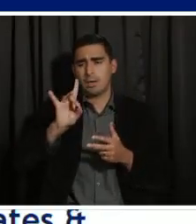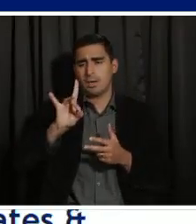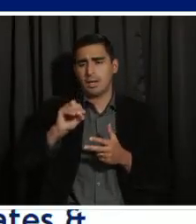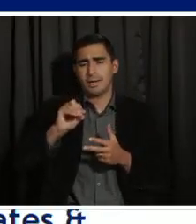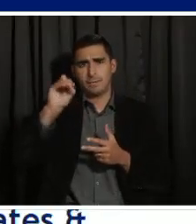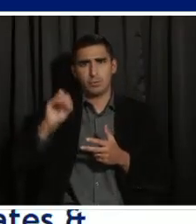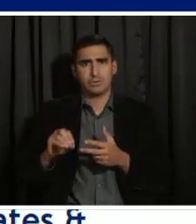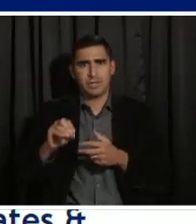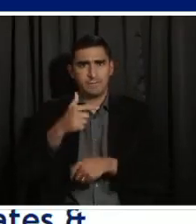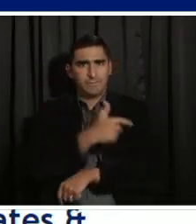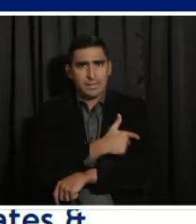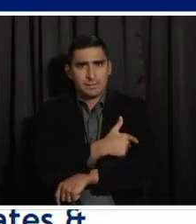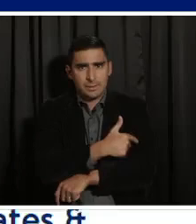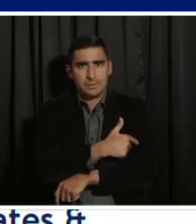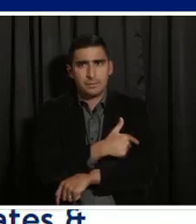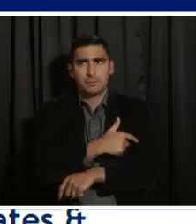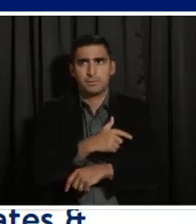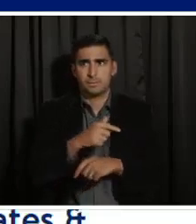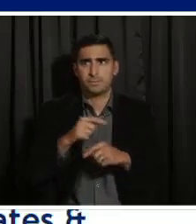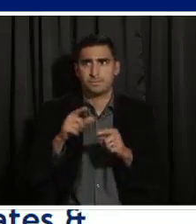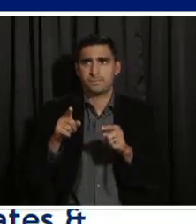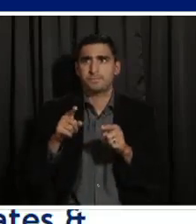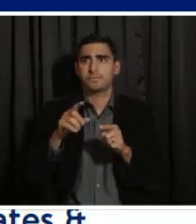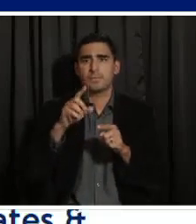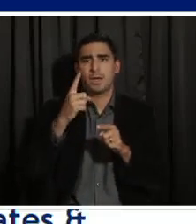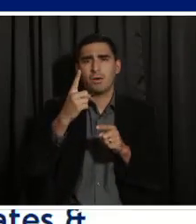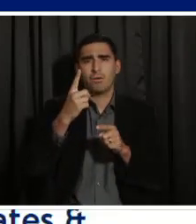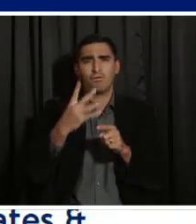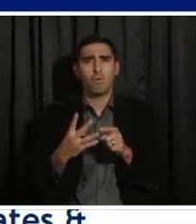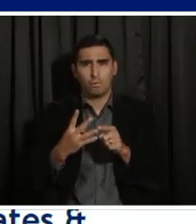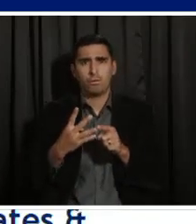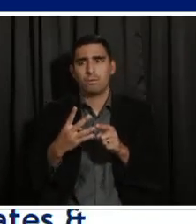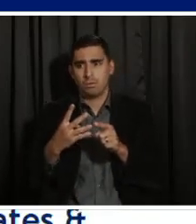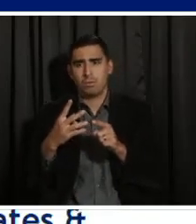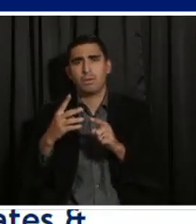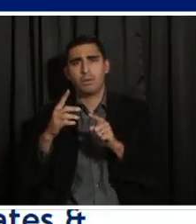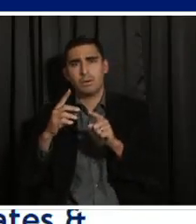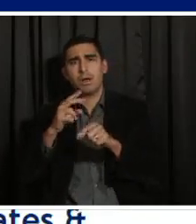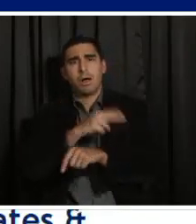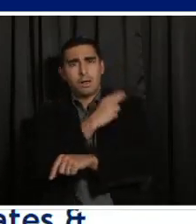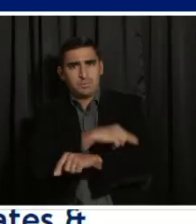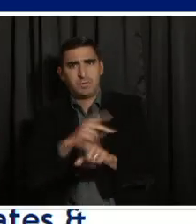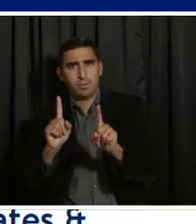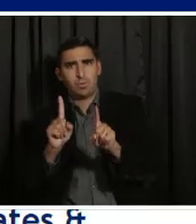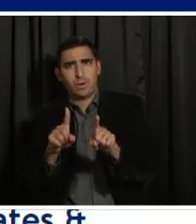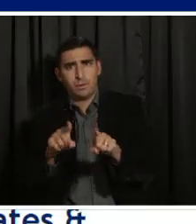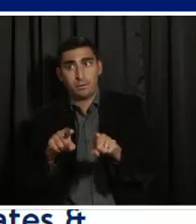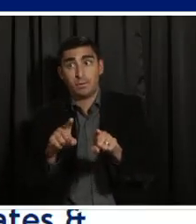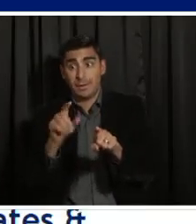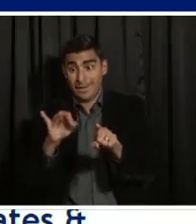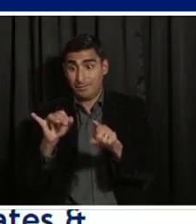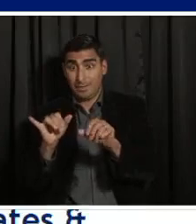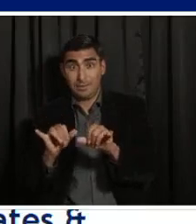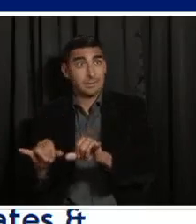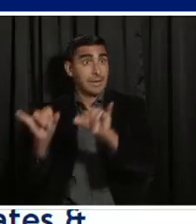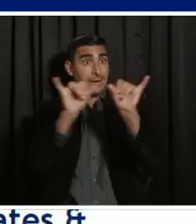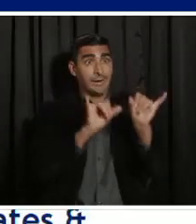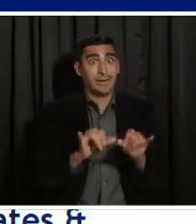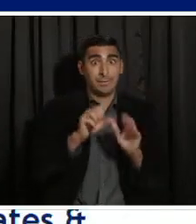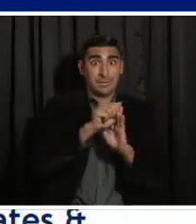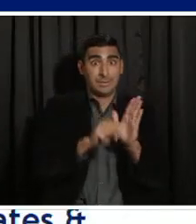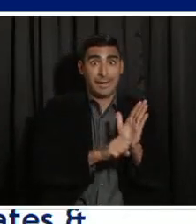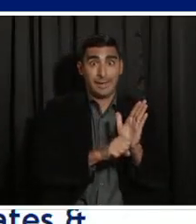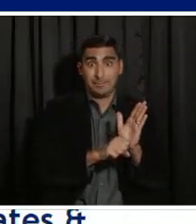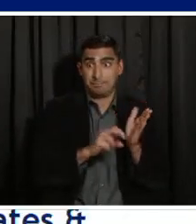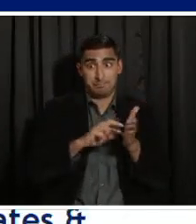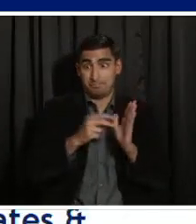see a quarter of the hospitalization rate. So, I mean, if that was the rates we had statewide, we wouldn't even be here